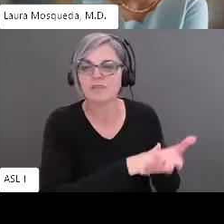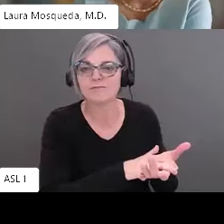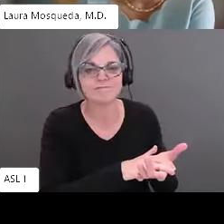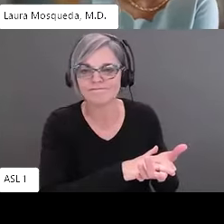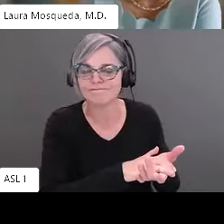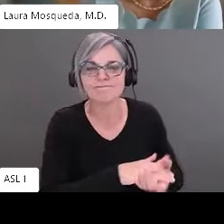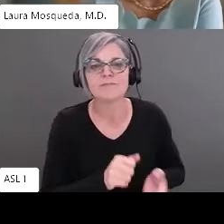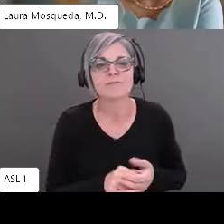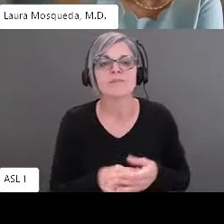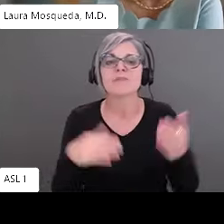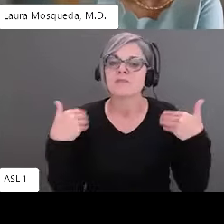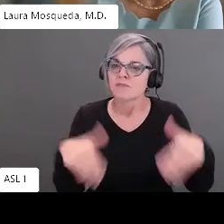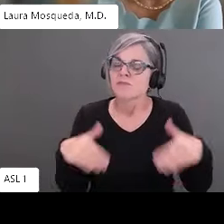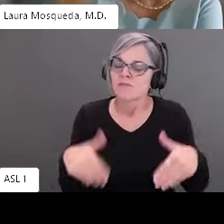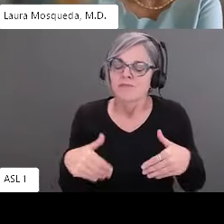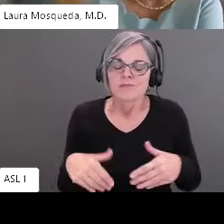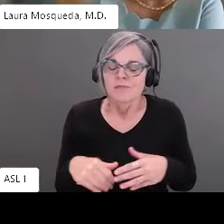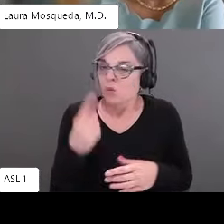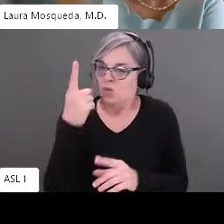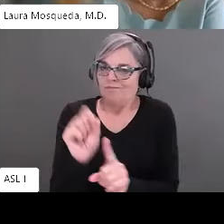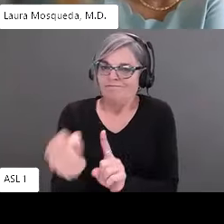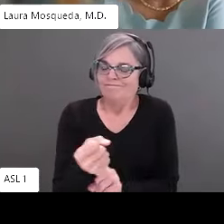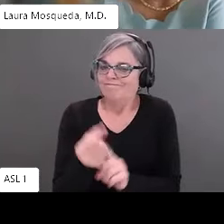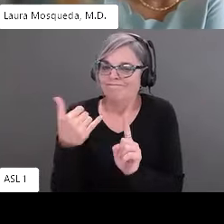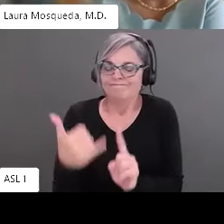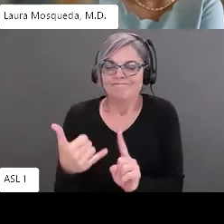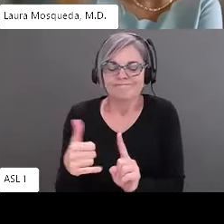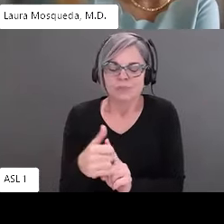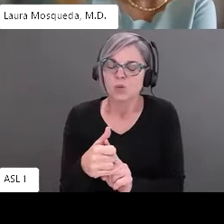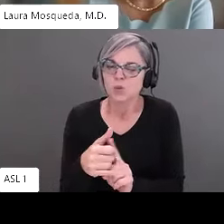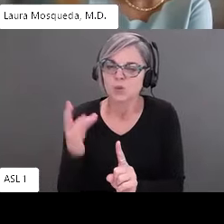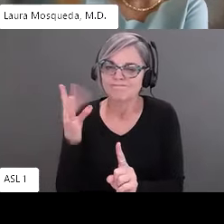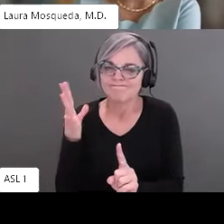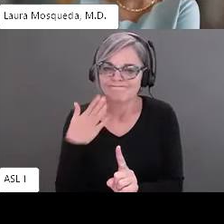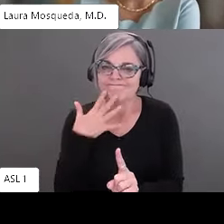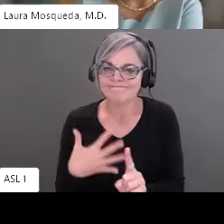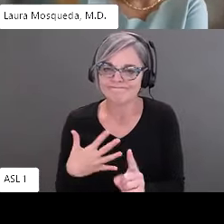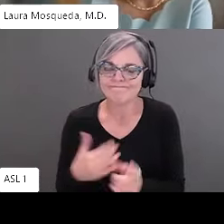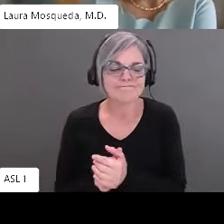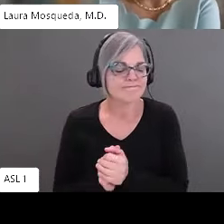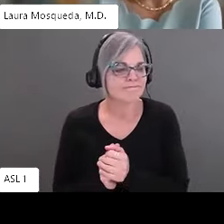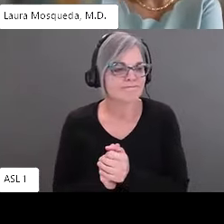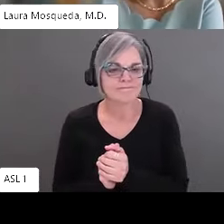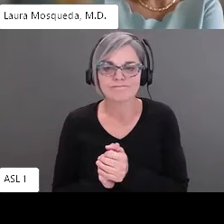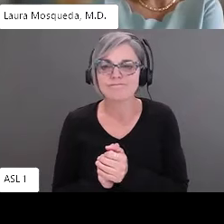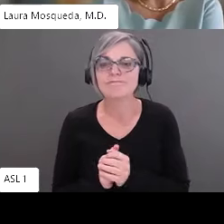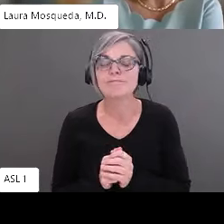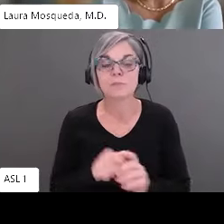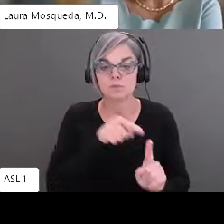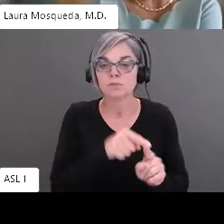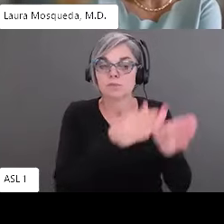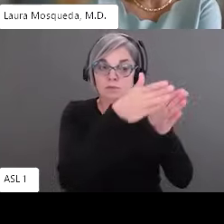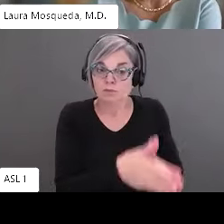now where a person who explained that her son-in-law was